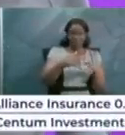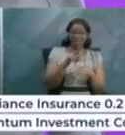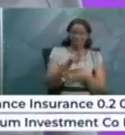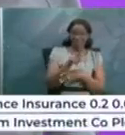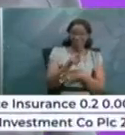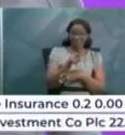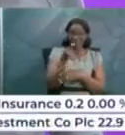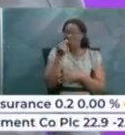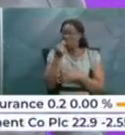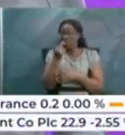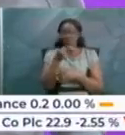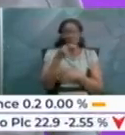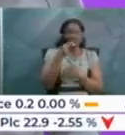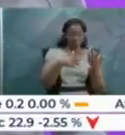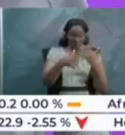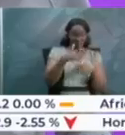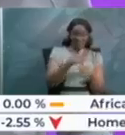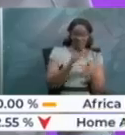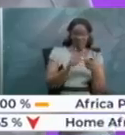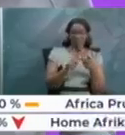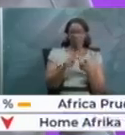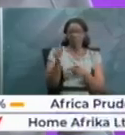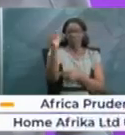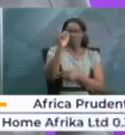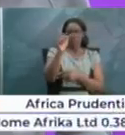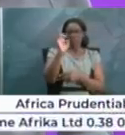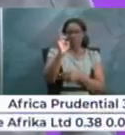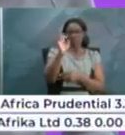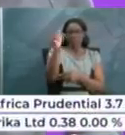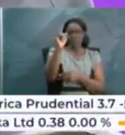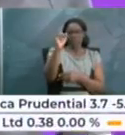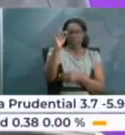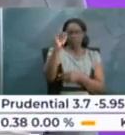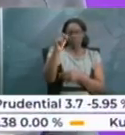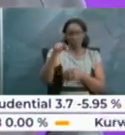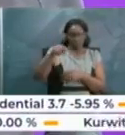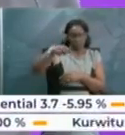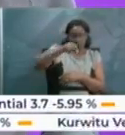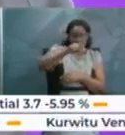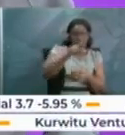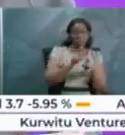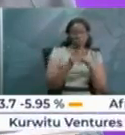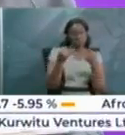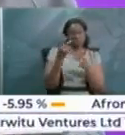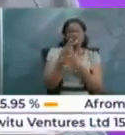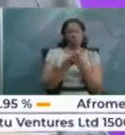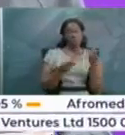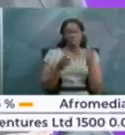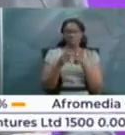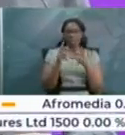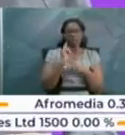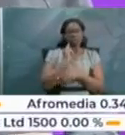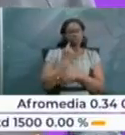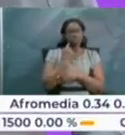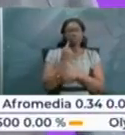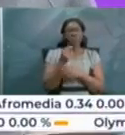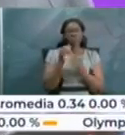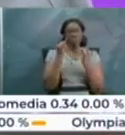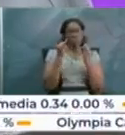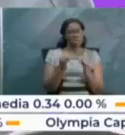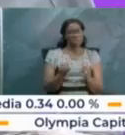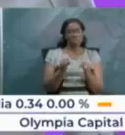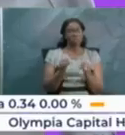one. Then we also have the sesame seeds peanut butter, and we tried them both. Very interesting and very new and